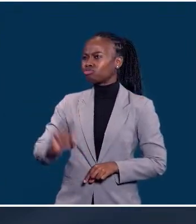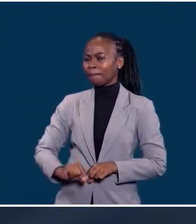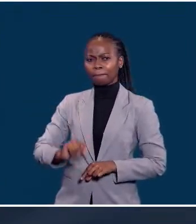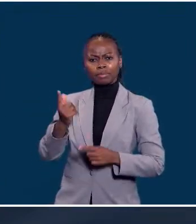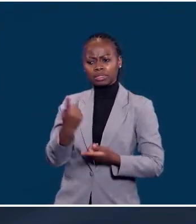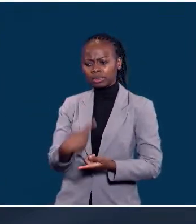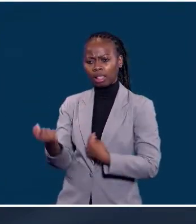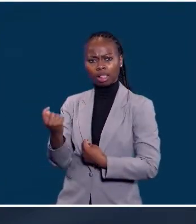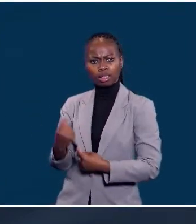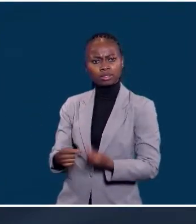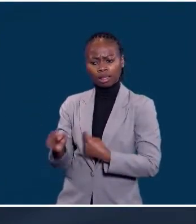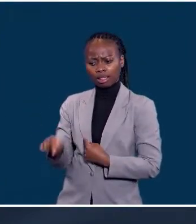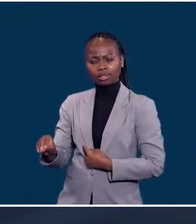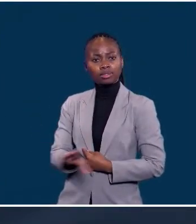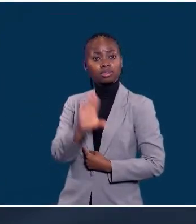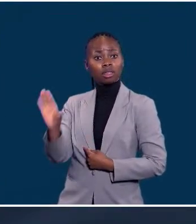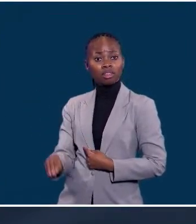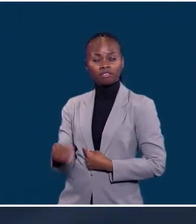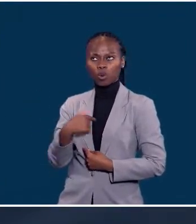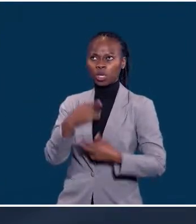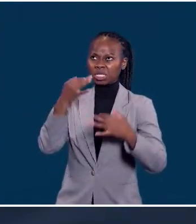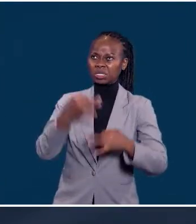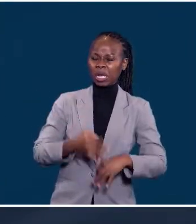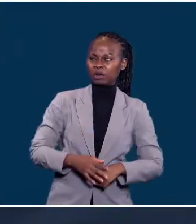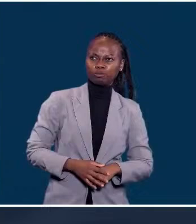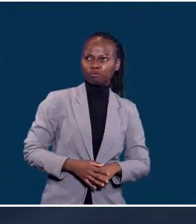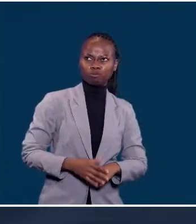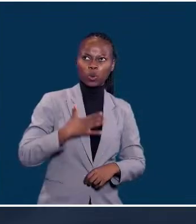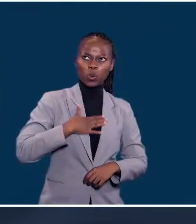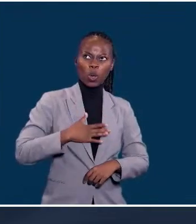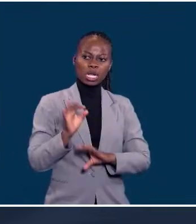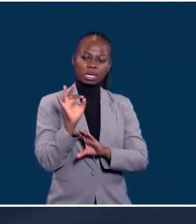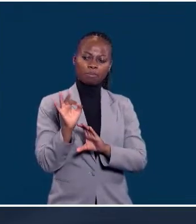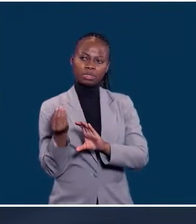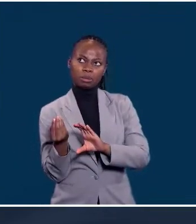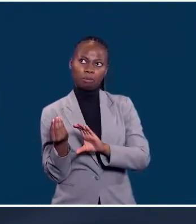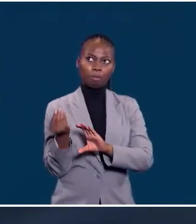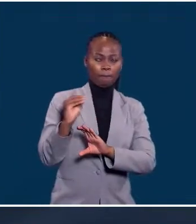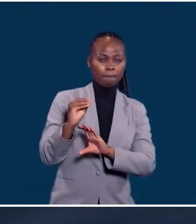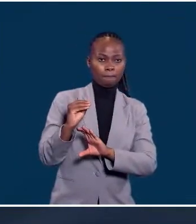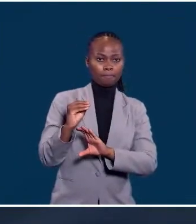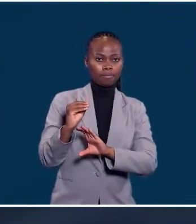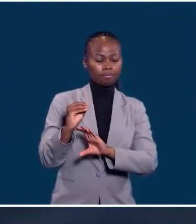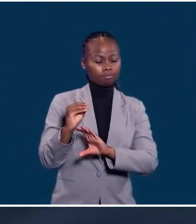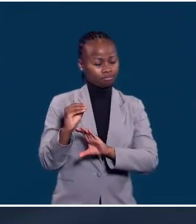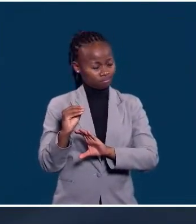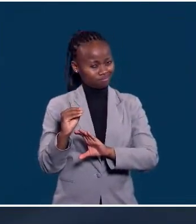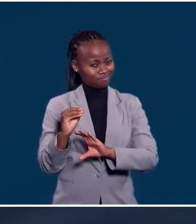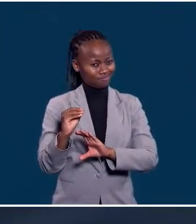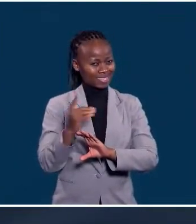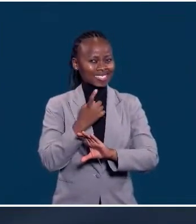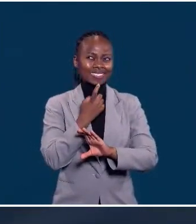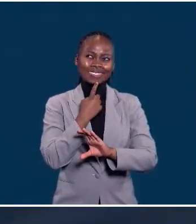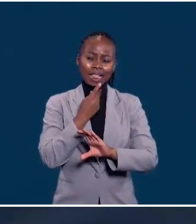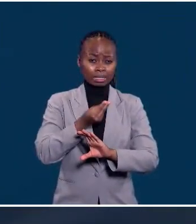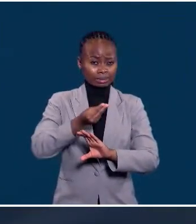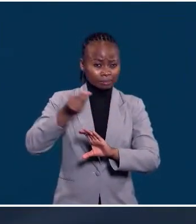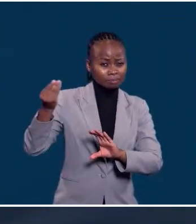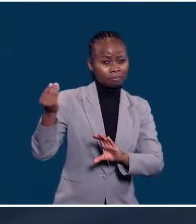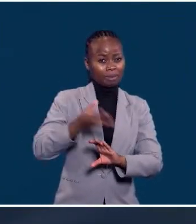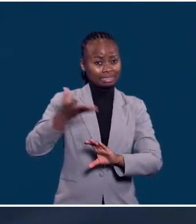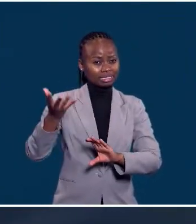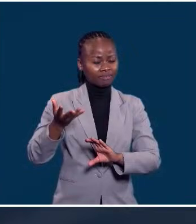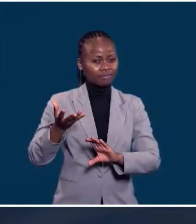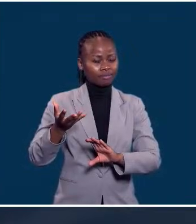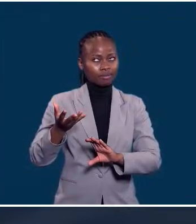South Africa decides to impose tariffs and make Chinese steel coming into South Africa expensive, the Chinese exporter is not